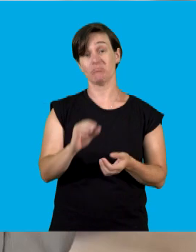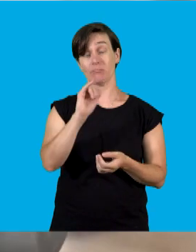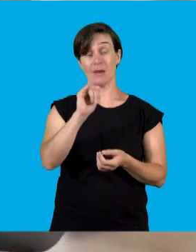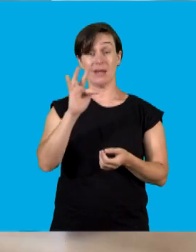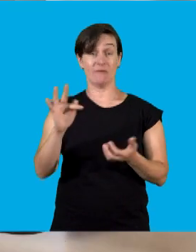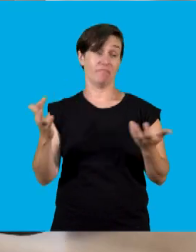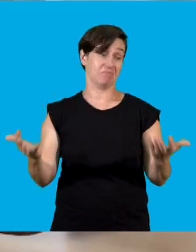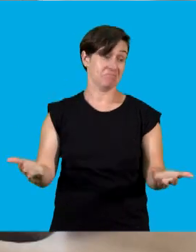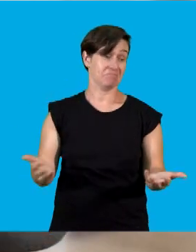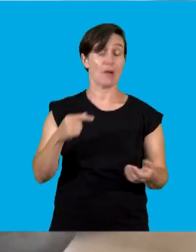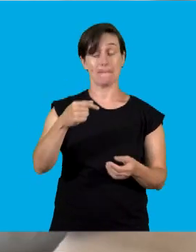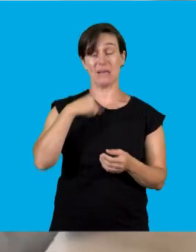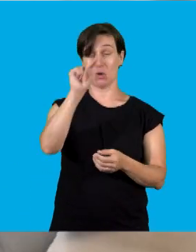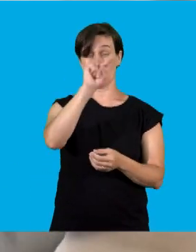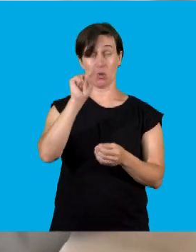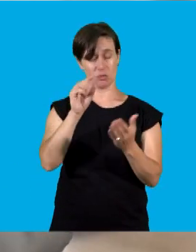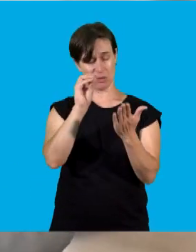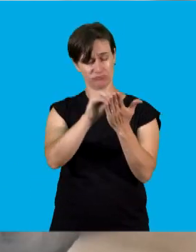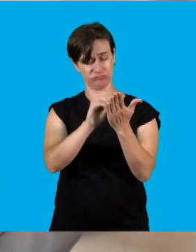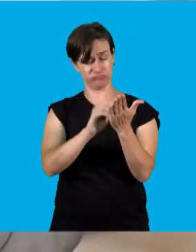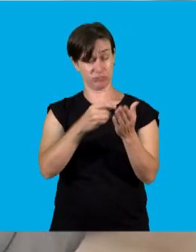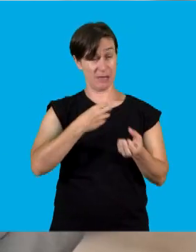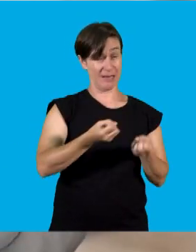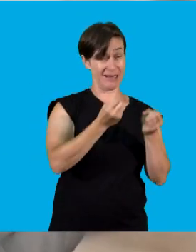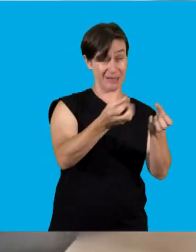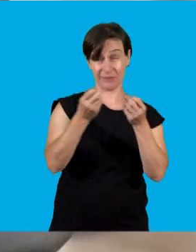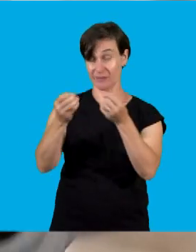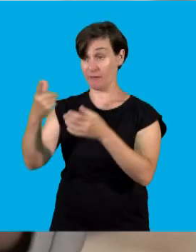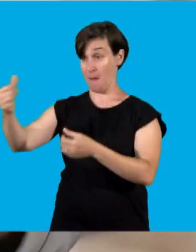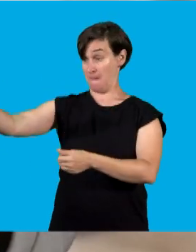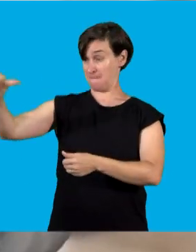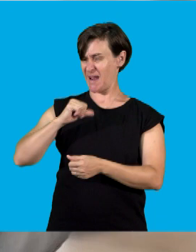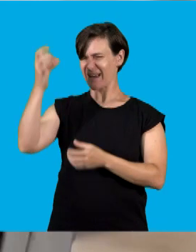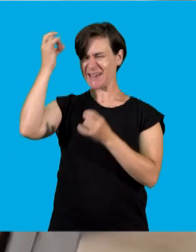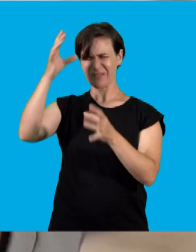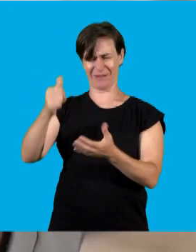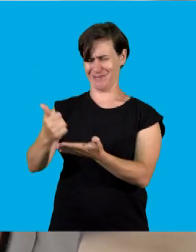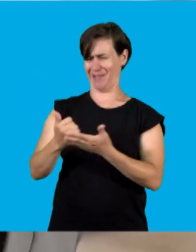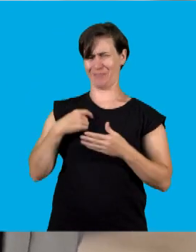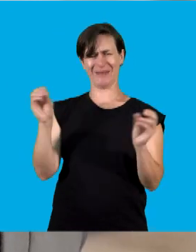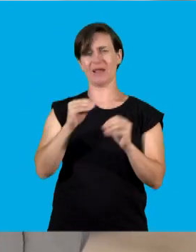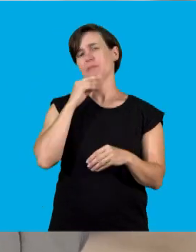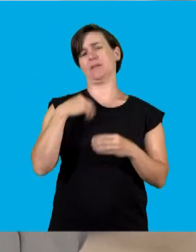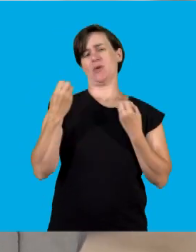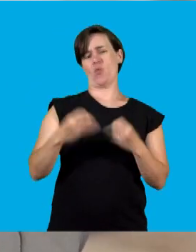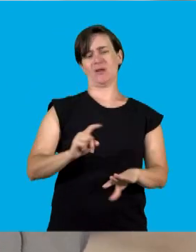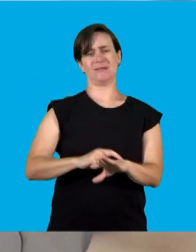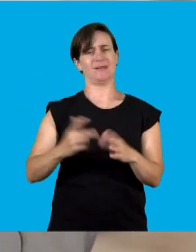are doing a questionnaire, but yet you're not getting the information that you need, then again, it's a futile exercise.